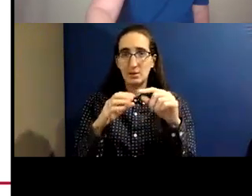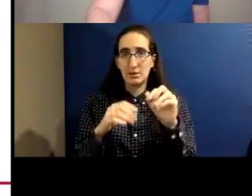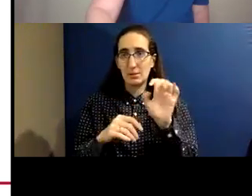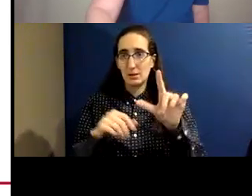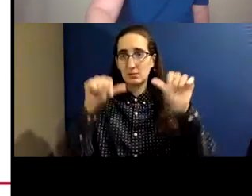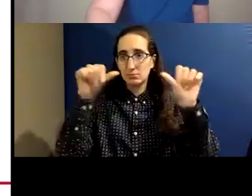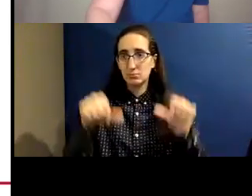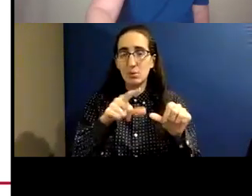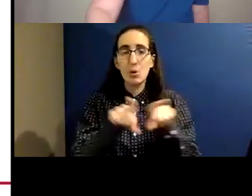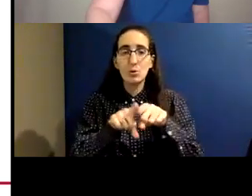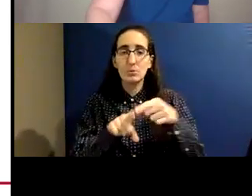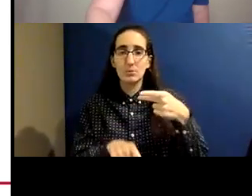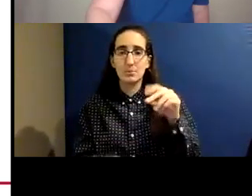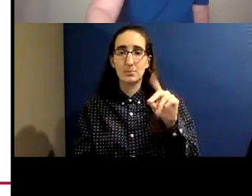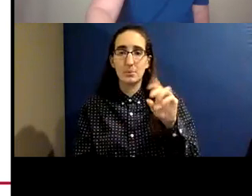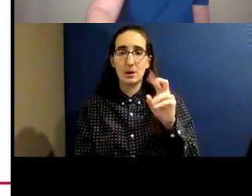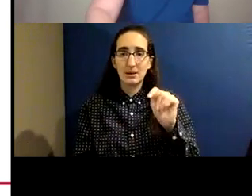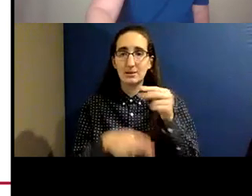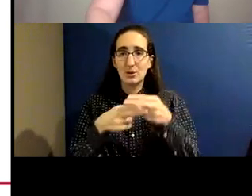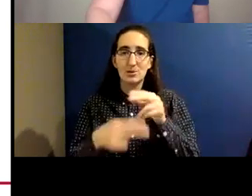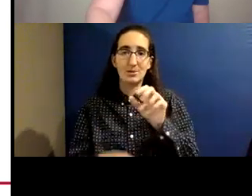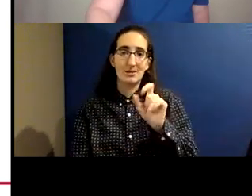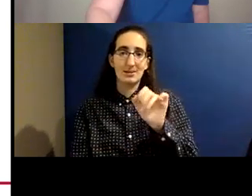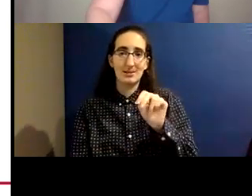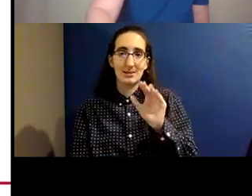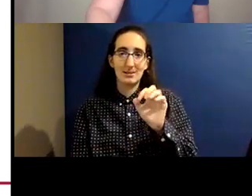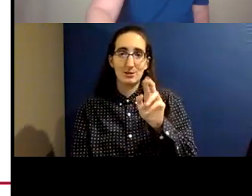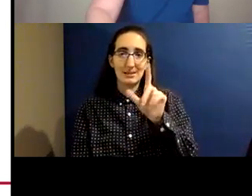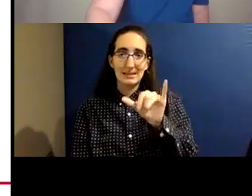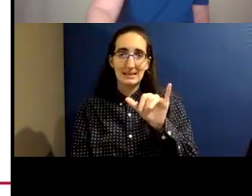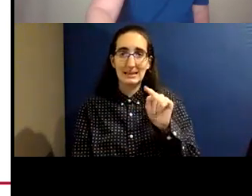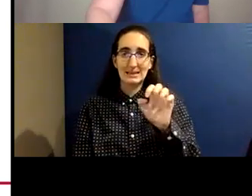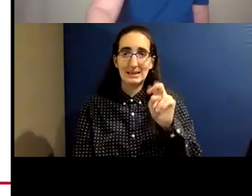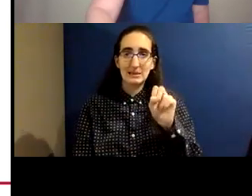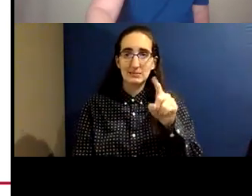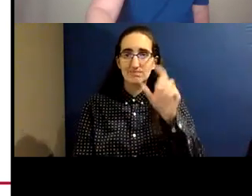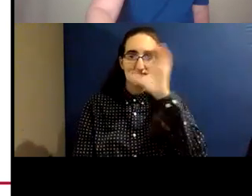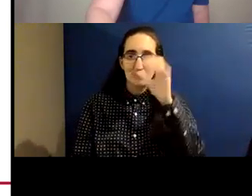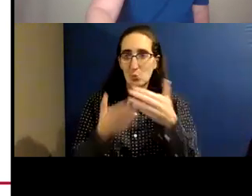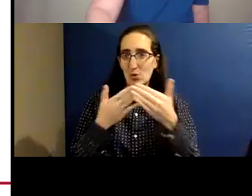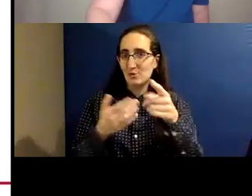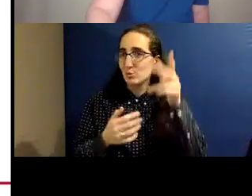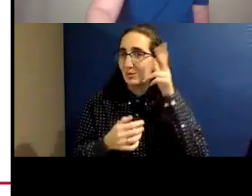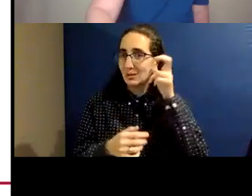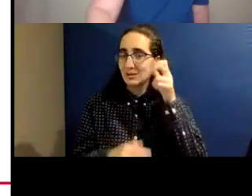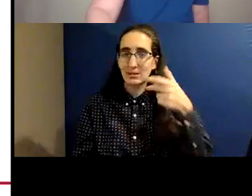they also have a podcast called Sincerely Teens that you can search for wherever you listen to podcasts.